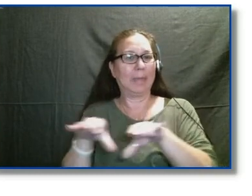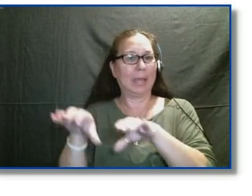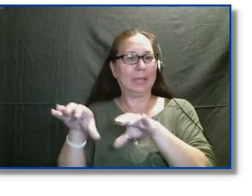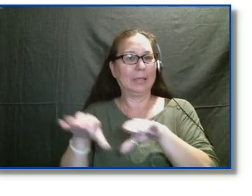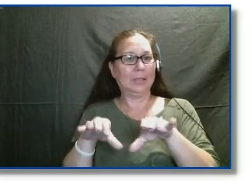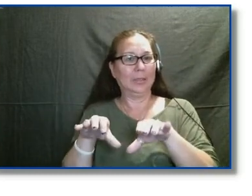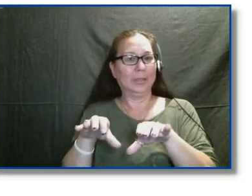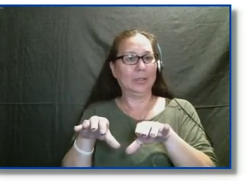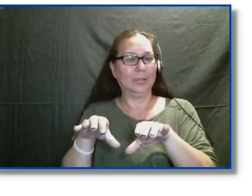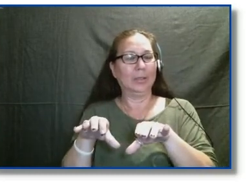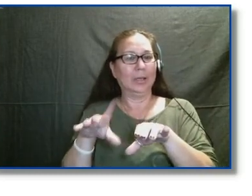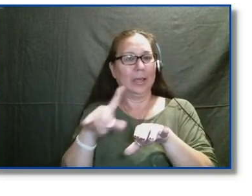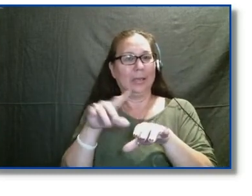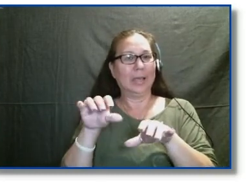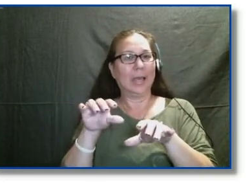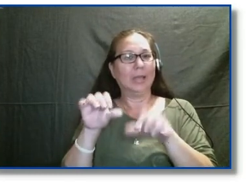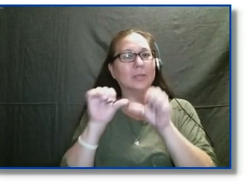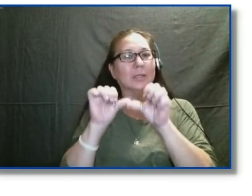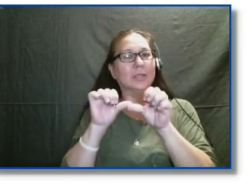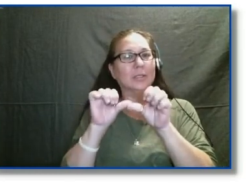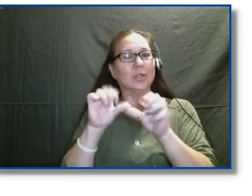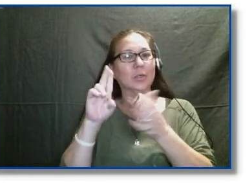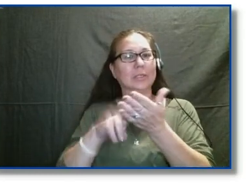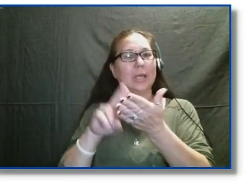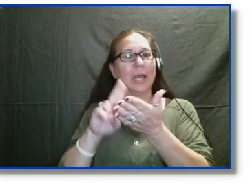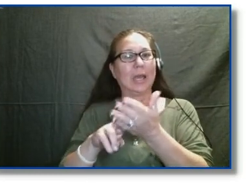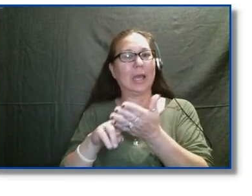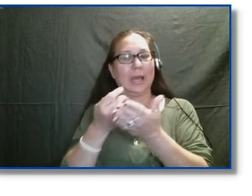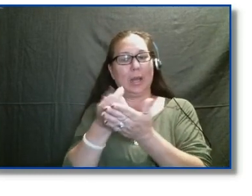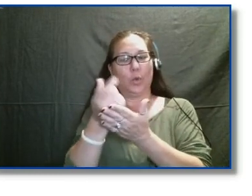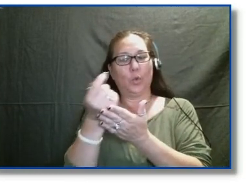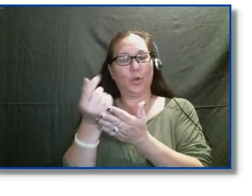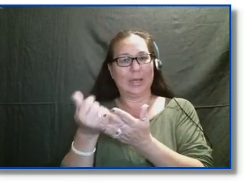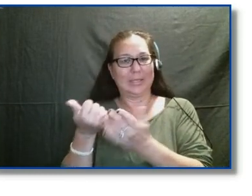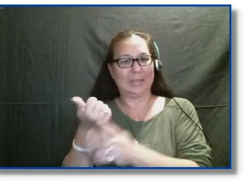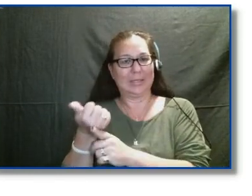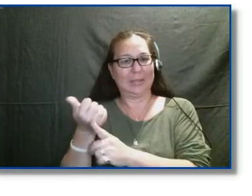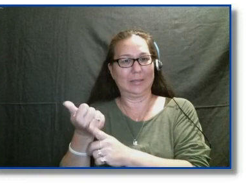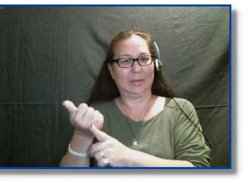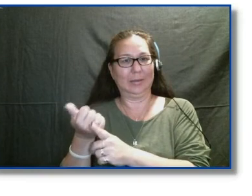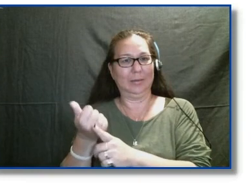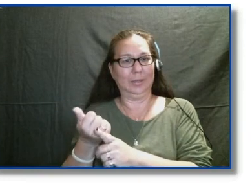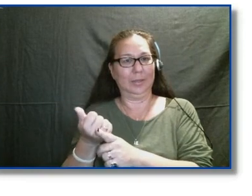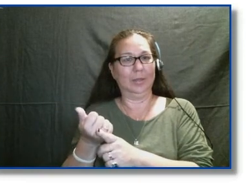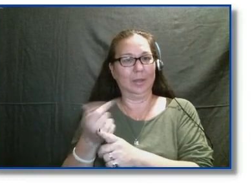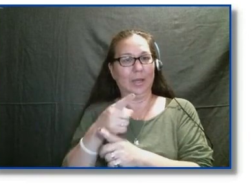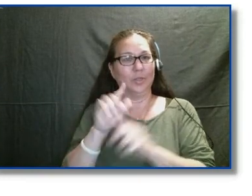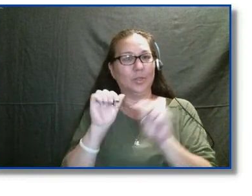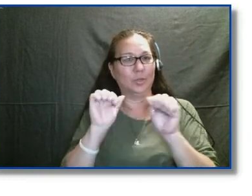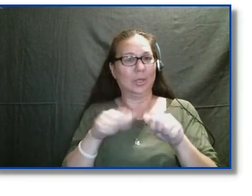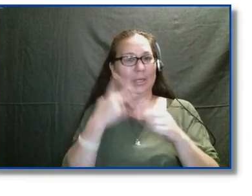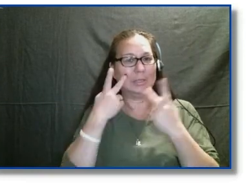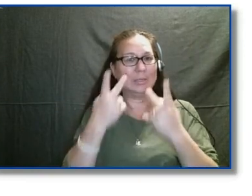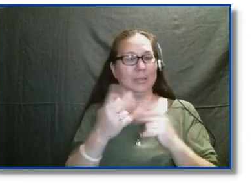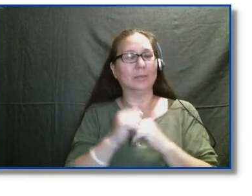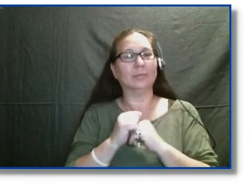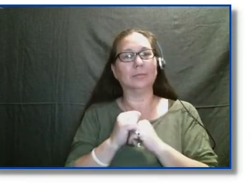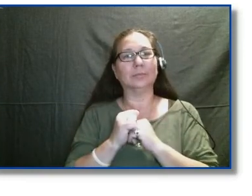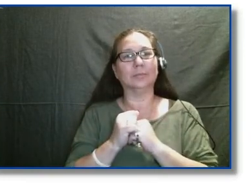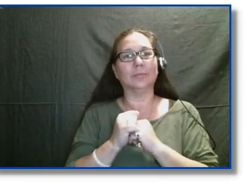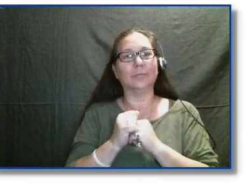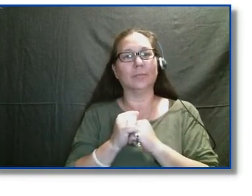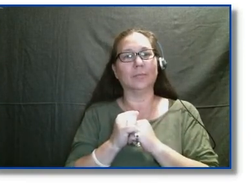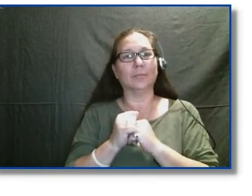actually perpetually signing and erasing itself like a palimpsest, as you're going to see. So it's, and